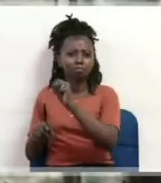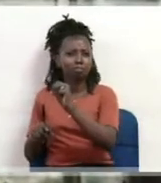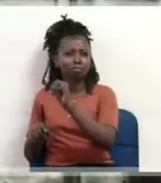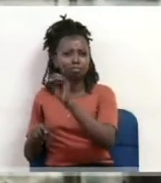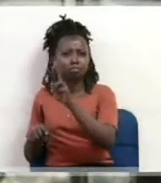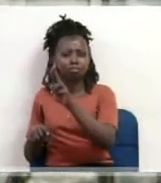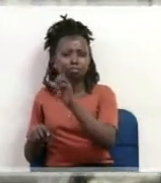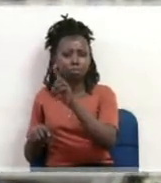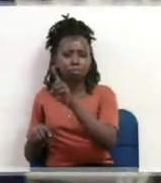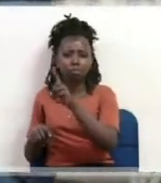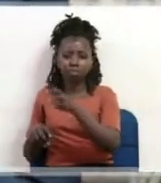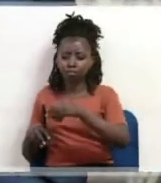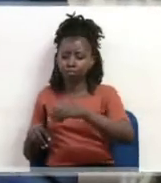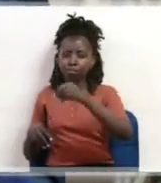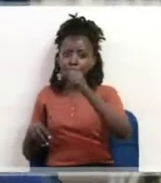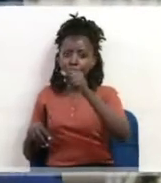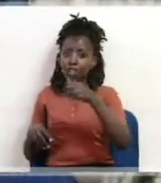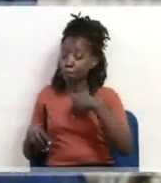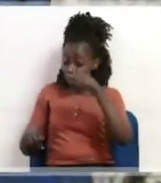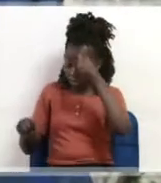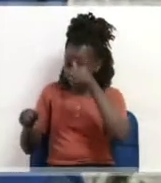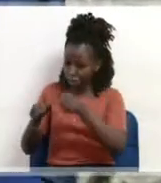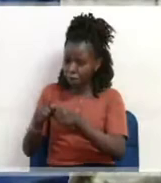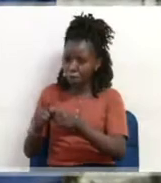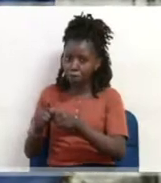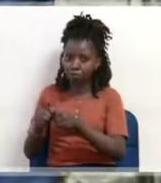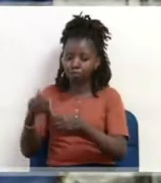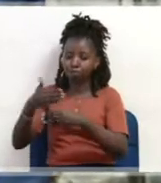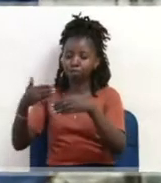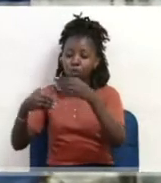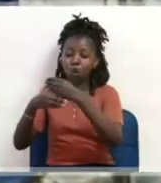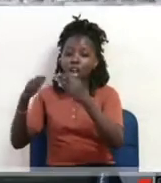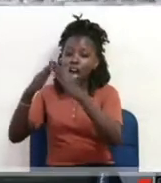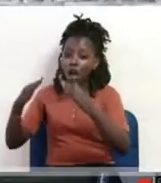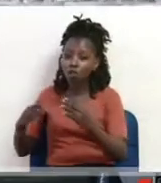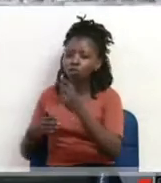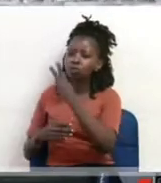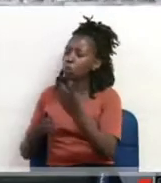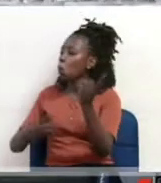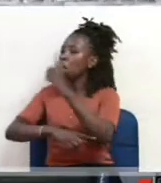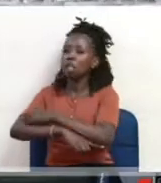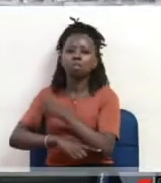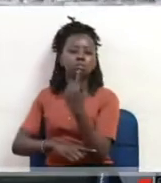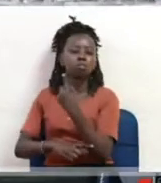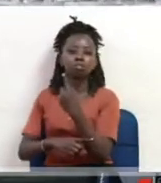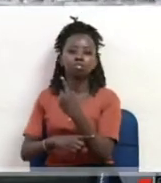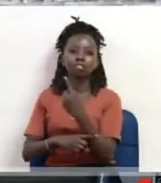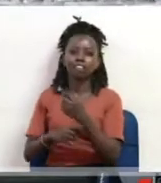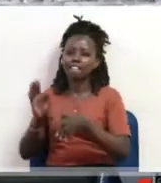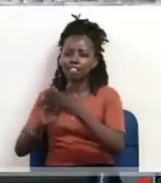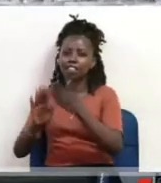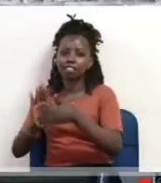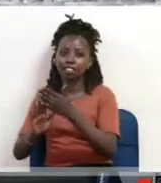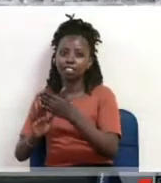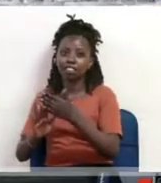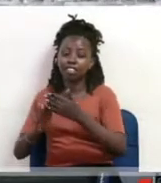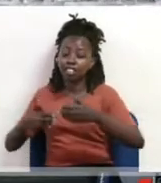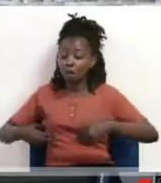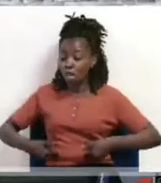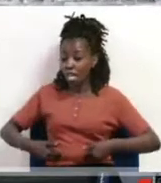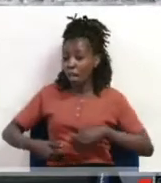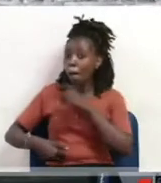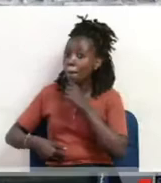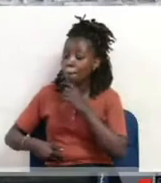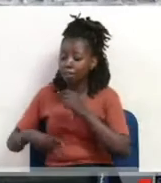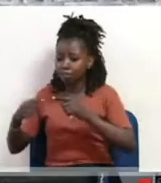remember, yes, we would build those houses in 2 days. Yeah, quick. So when a young man is circumcised